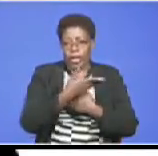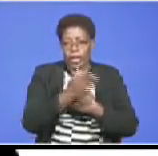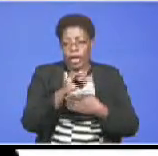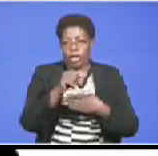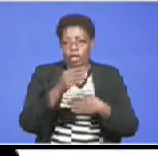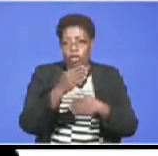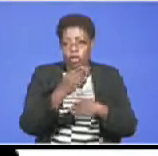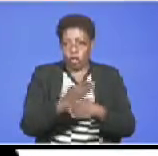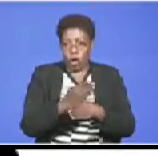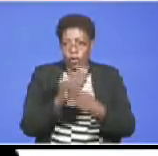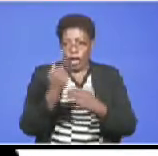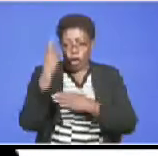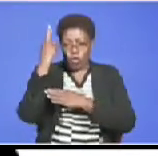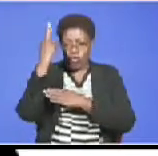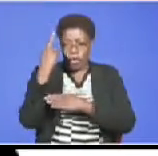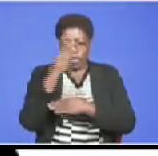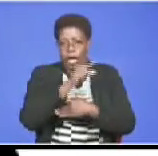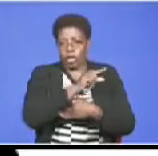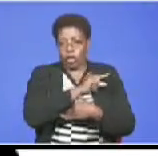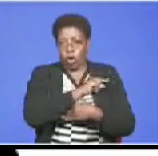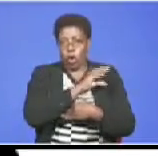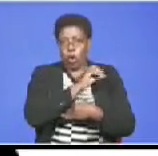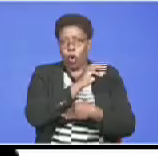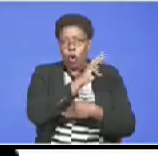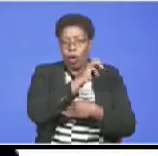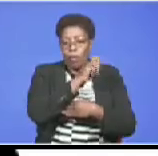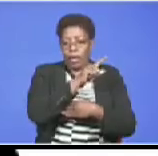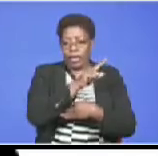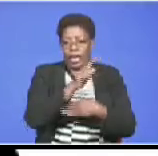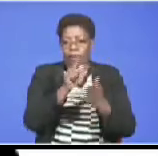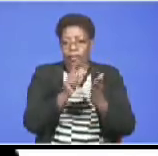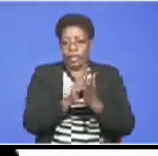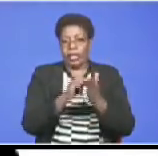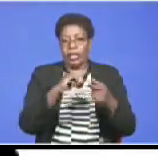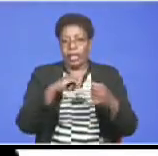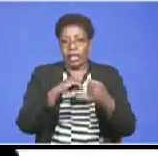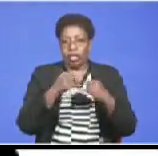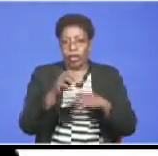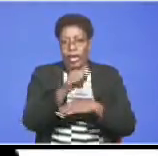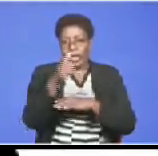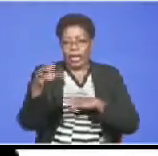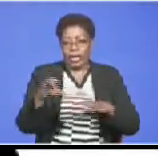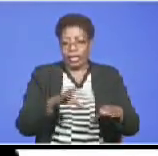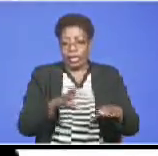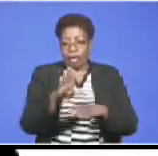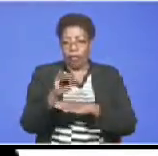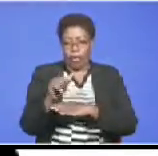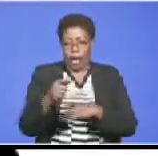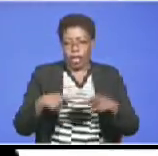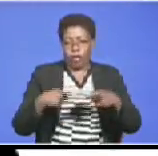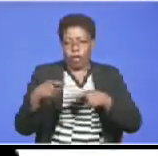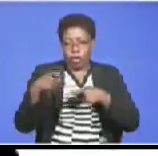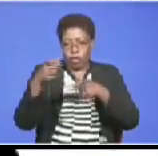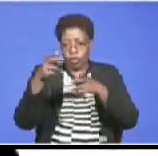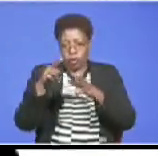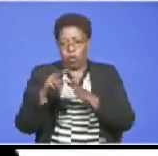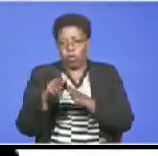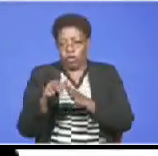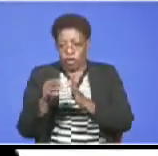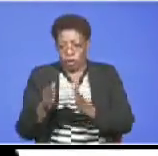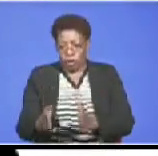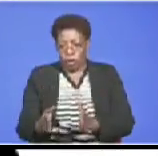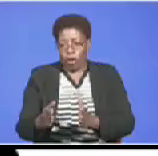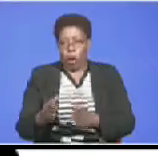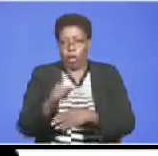The AG reasons that if Gomez and his client have legal issues with anything done by the prosecution or police